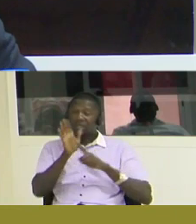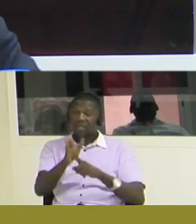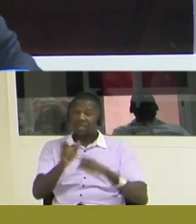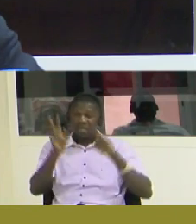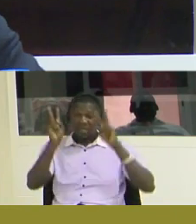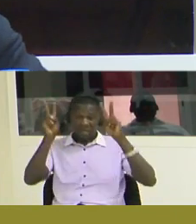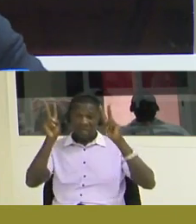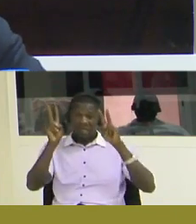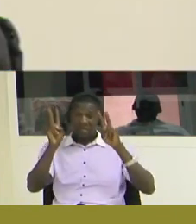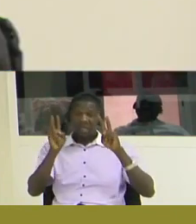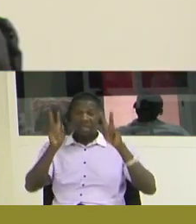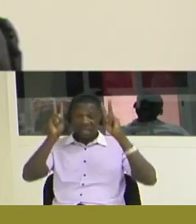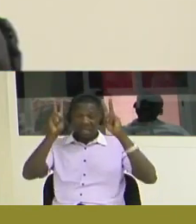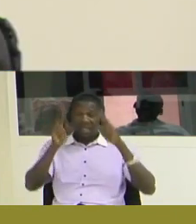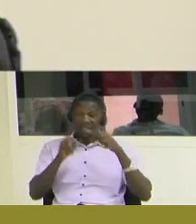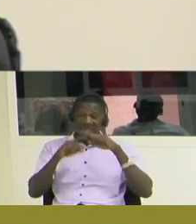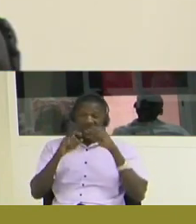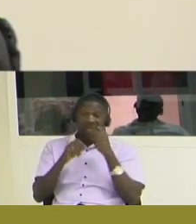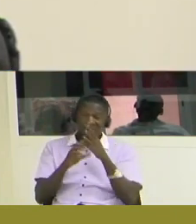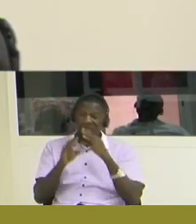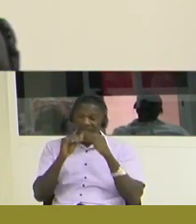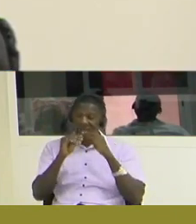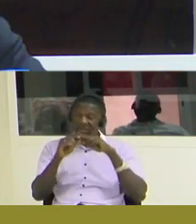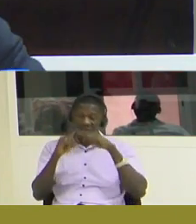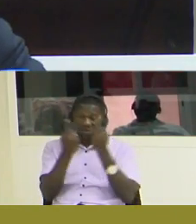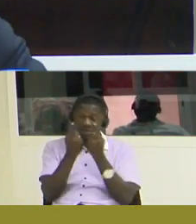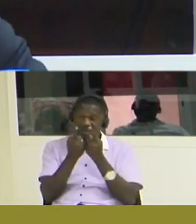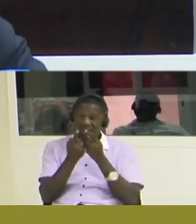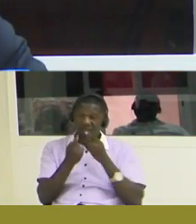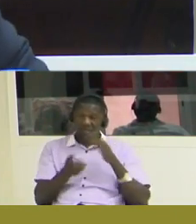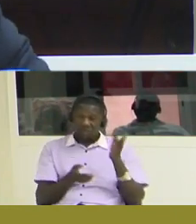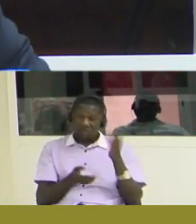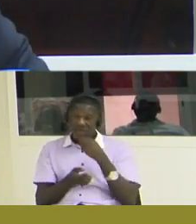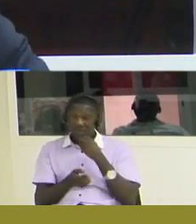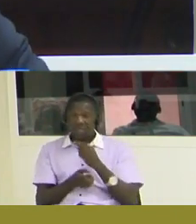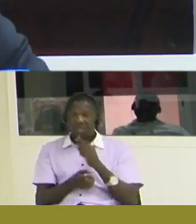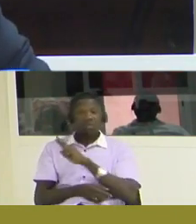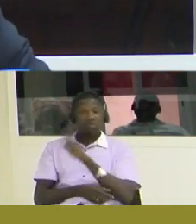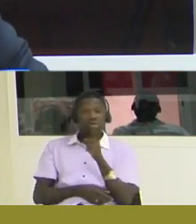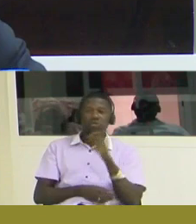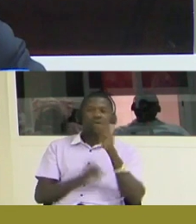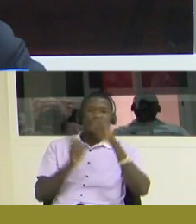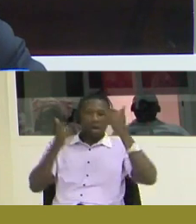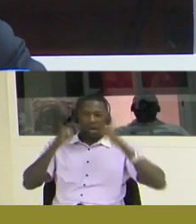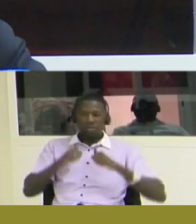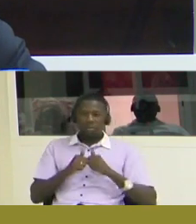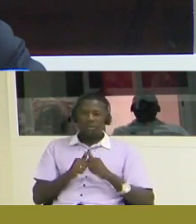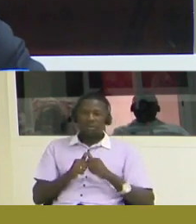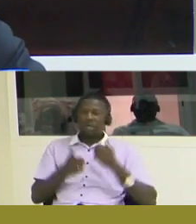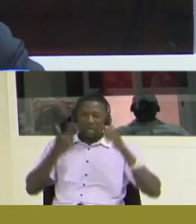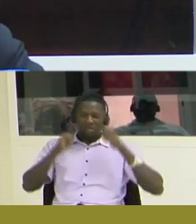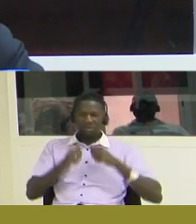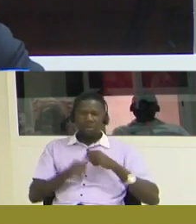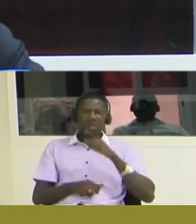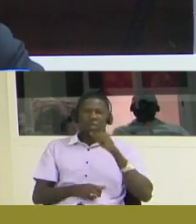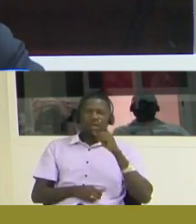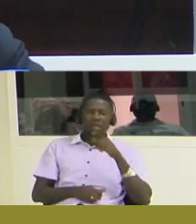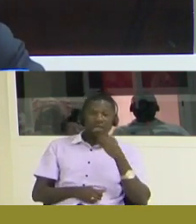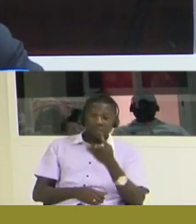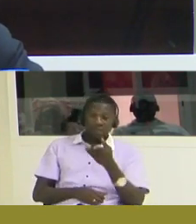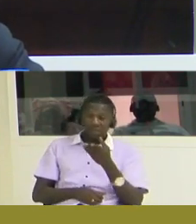and you come out and say no that didn't happen it happened XYZ I would not have been here today